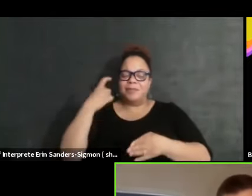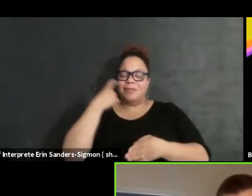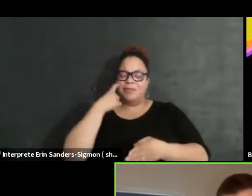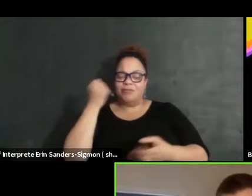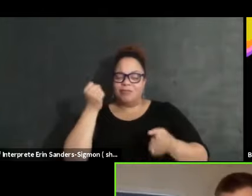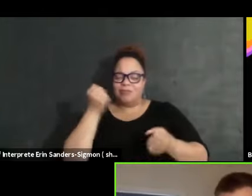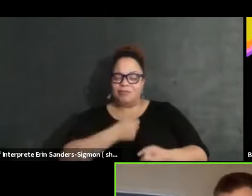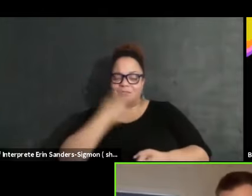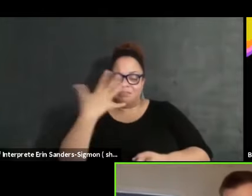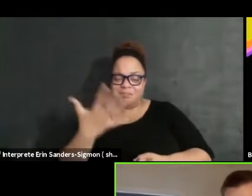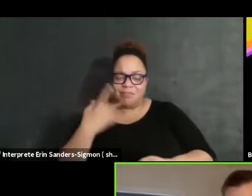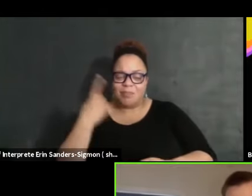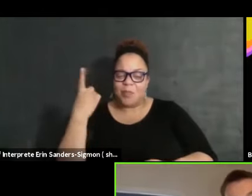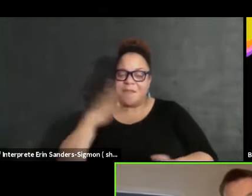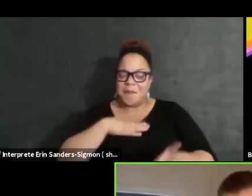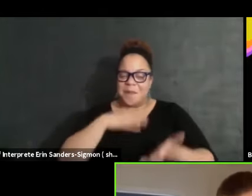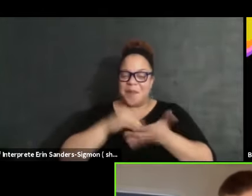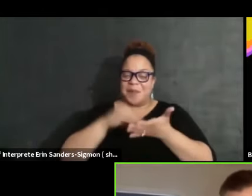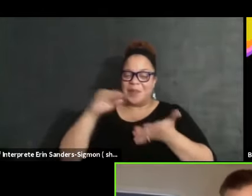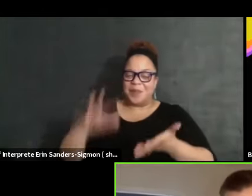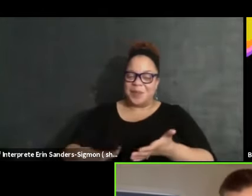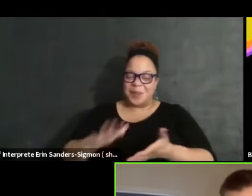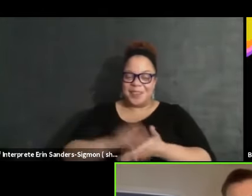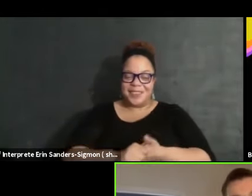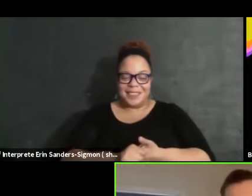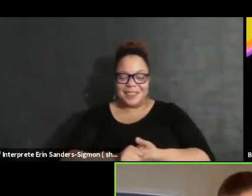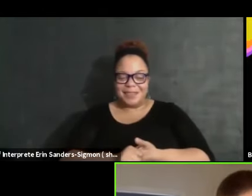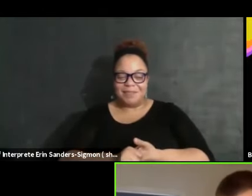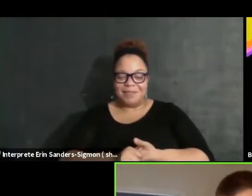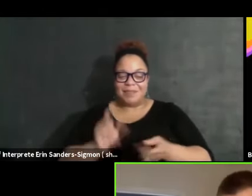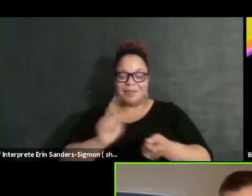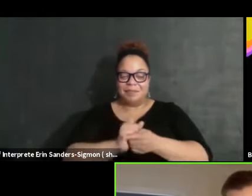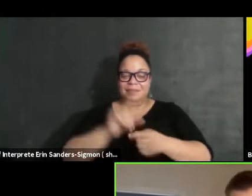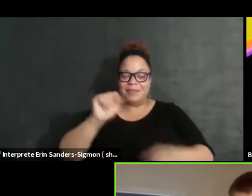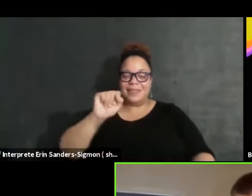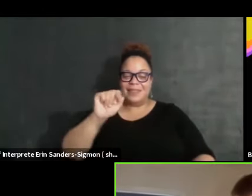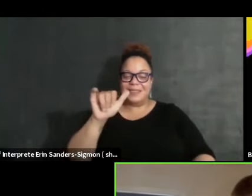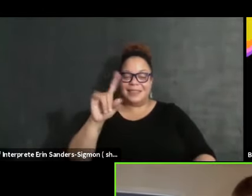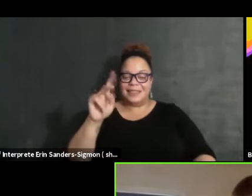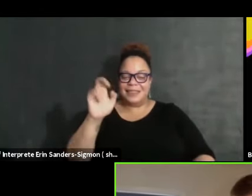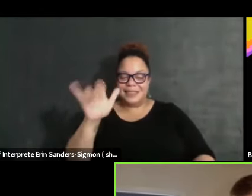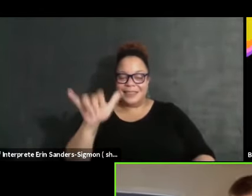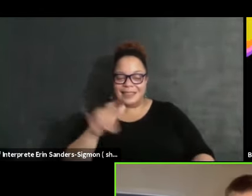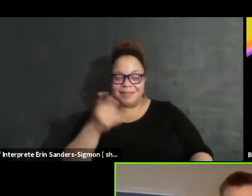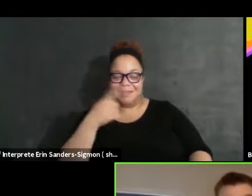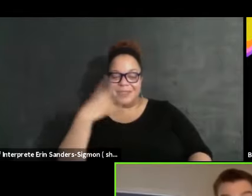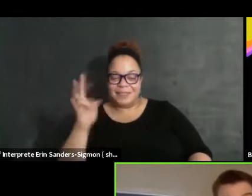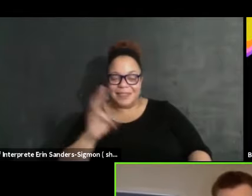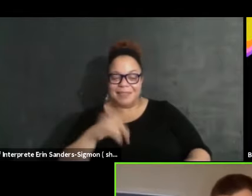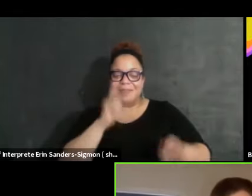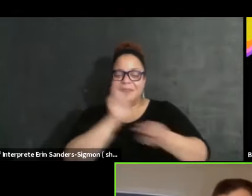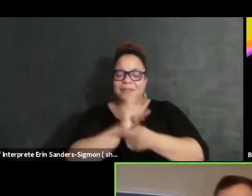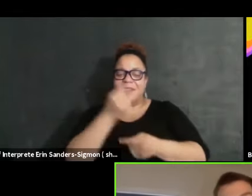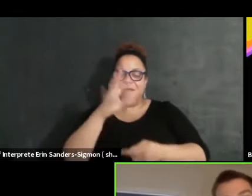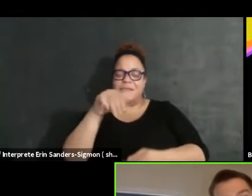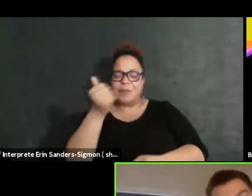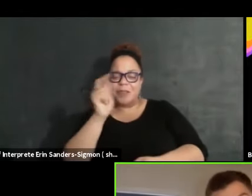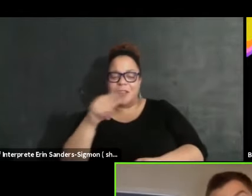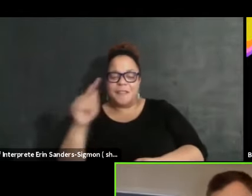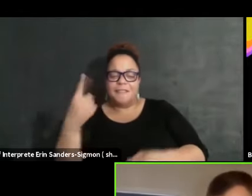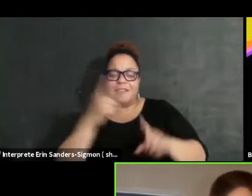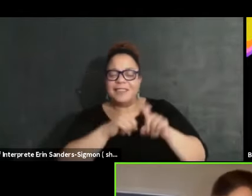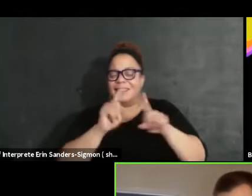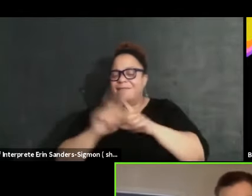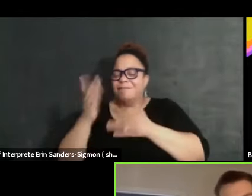Marc Bamuthi Joseph, who I was just talking to, was my mentor when I was 14 at my high school. And so much of this is about the lineage